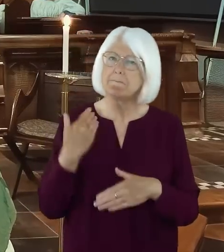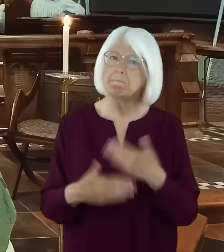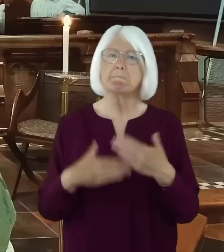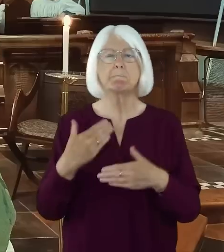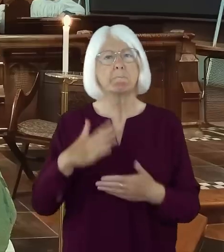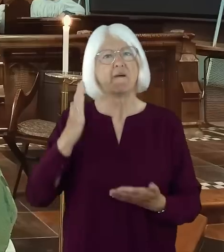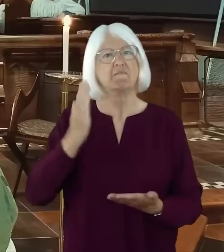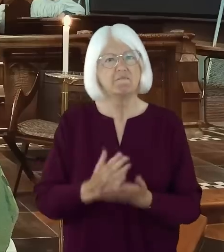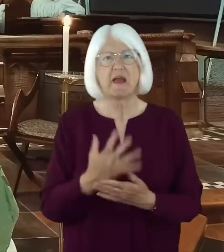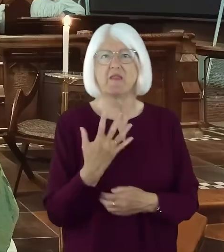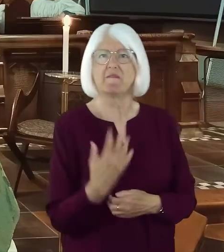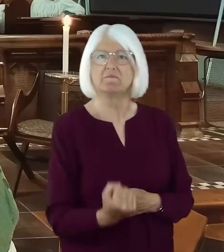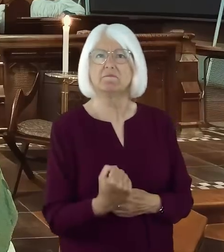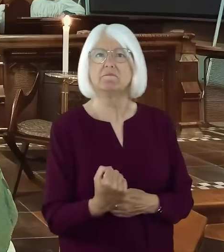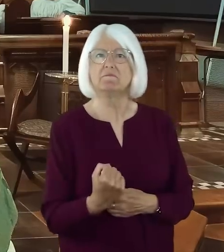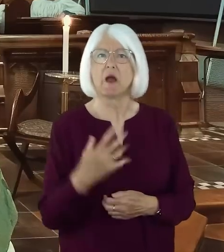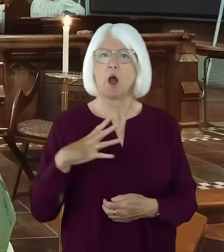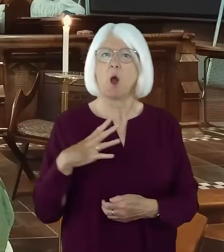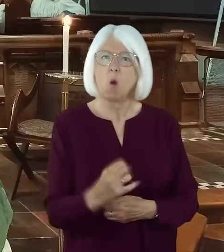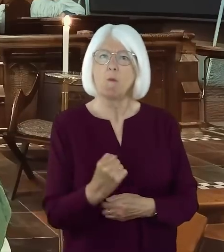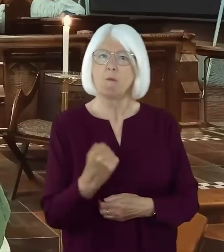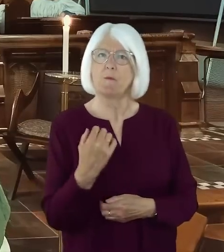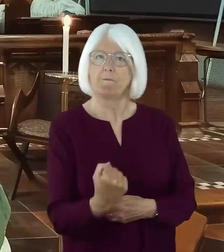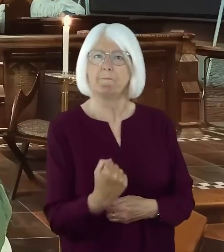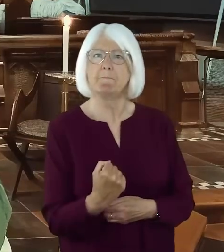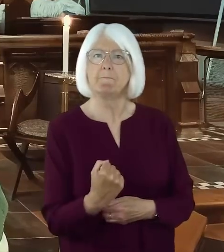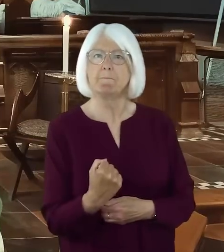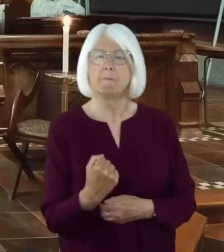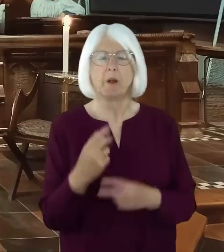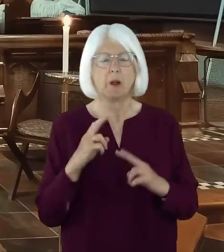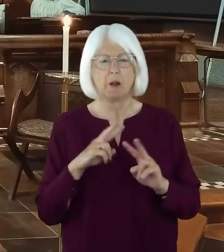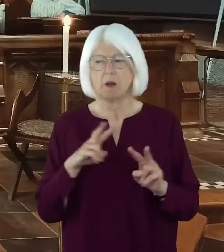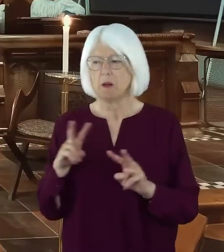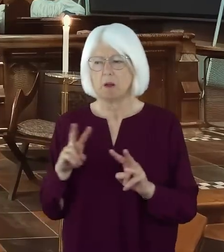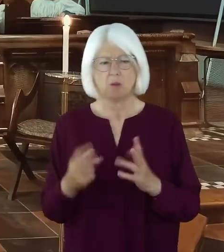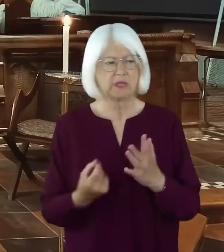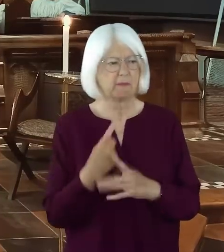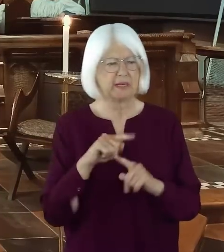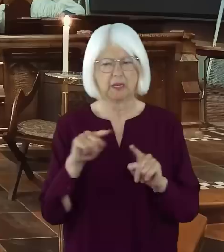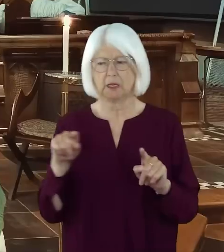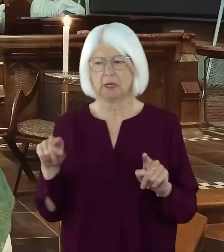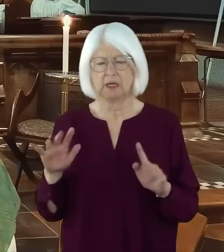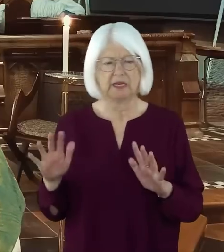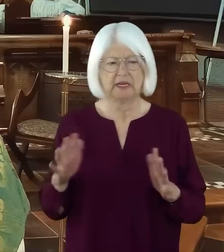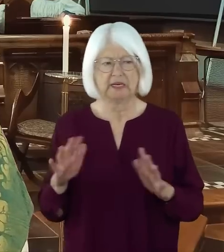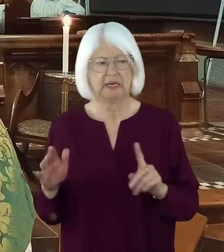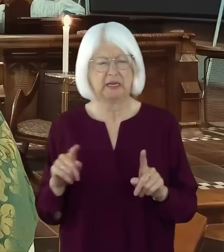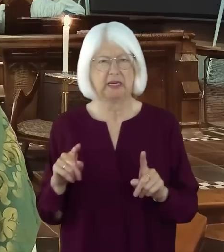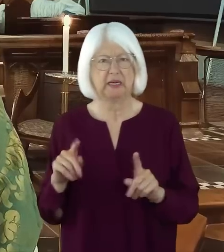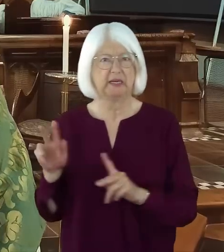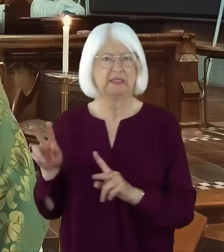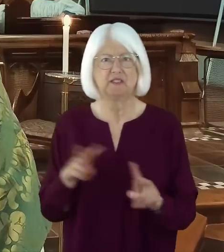travels with faith and travels with hope, not looking at what is happening around him, not